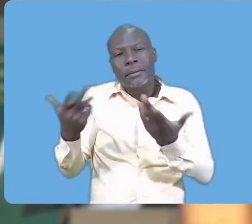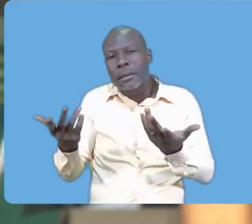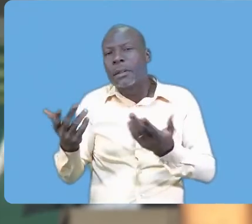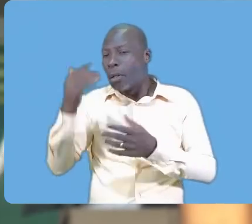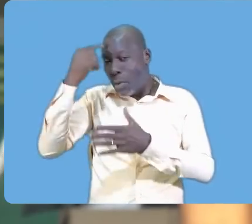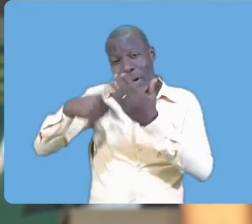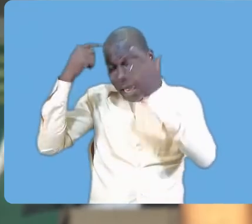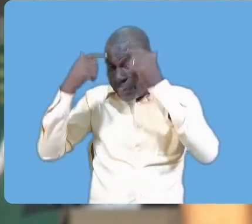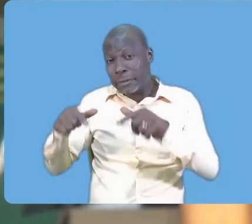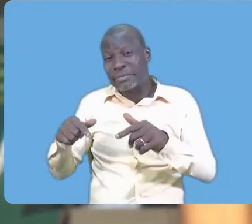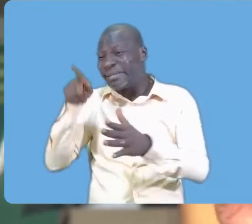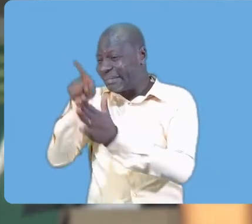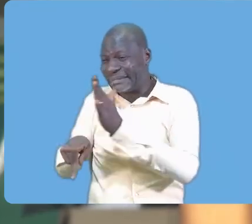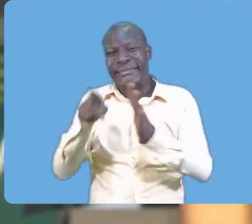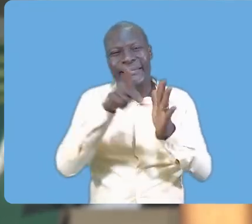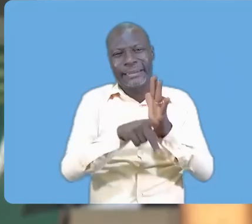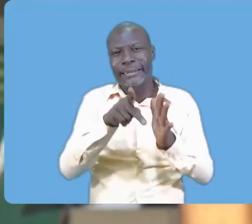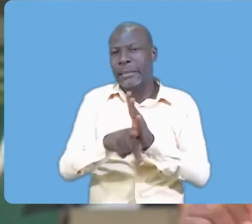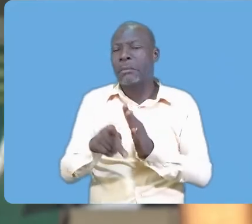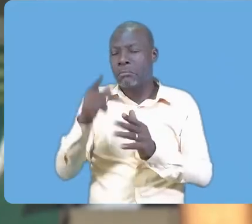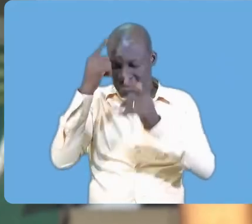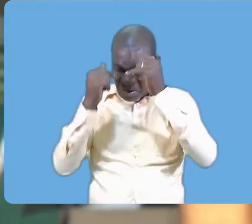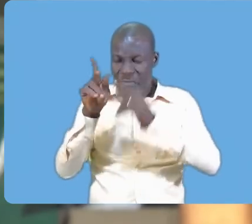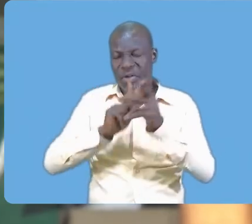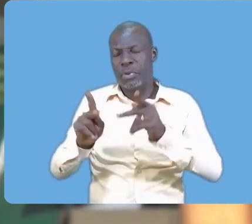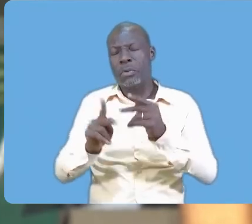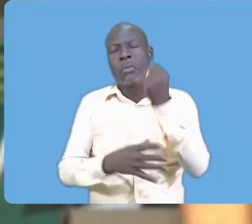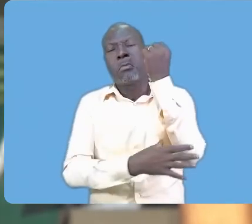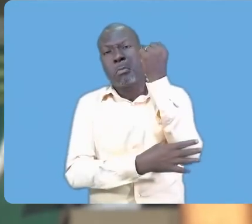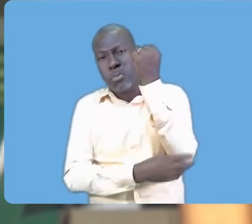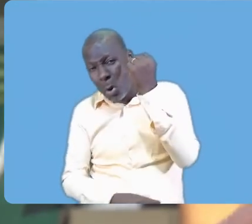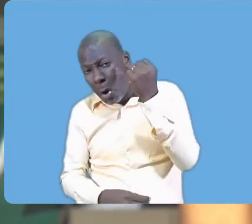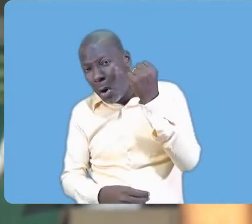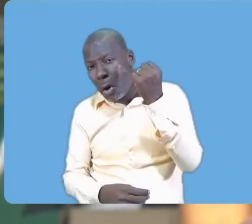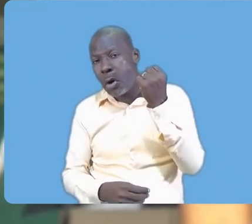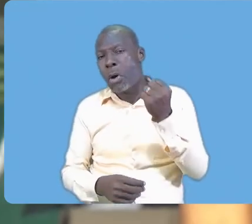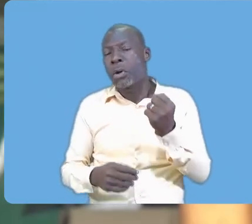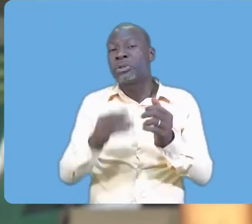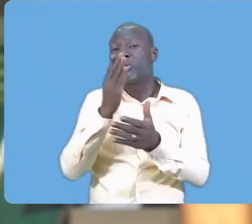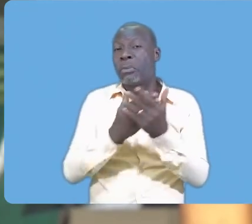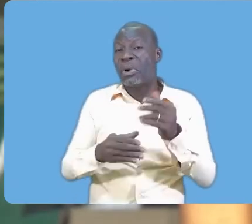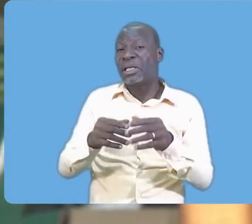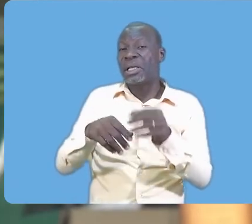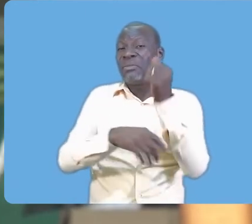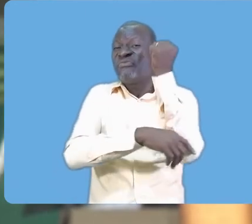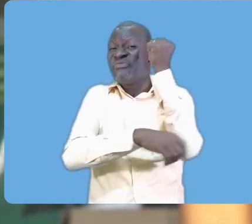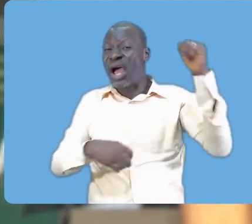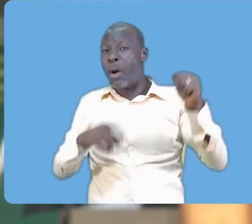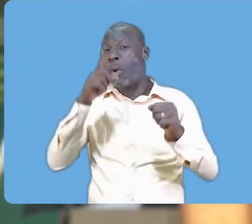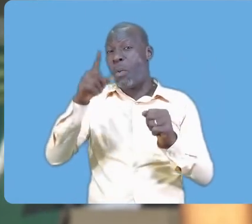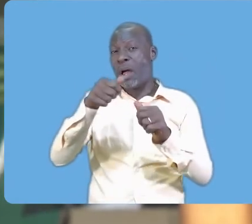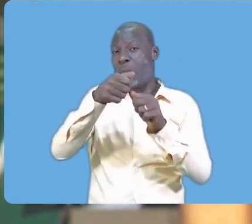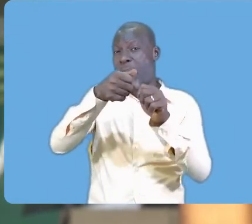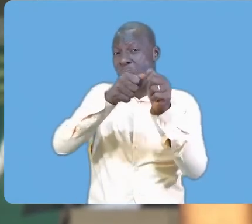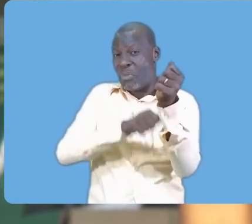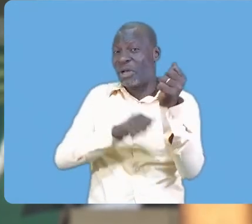ehiafo ma obi mfa sikai wa dome abram akura ase onkotwa obi bodde eduro baako